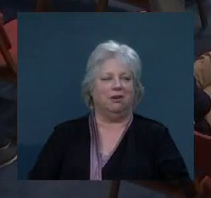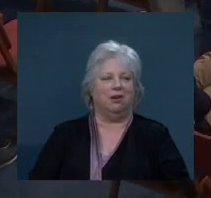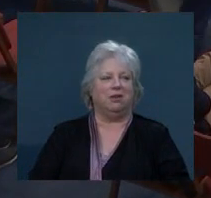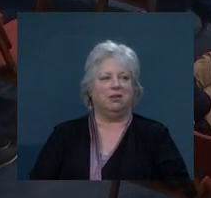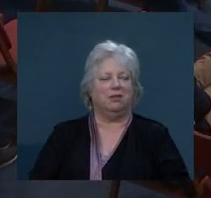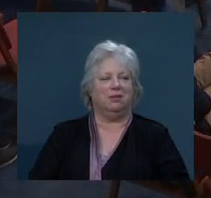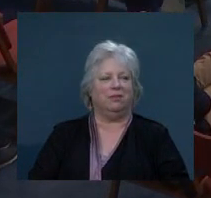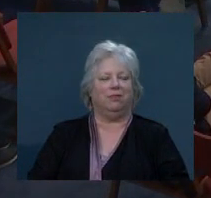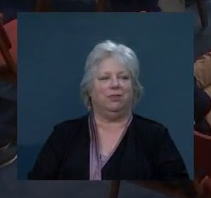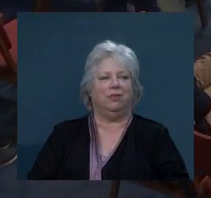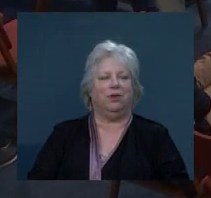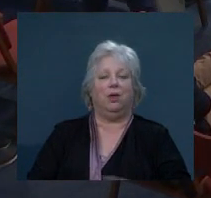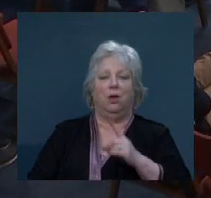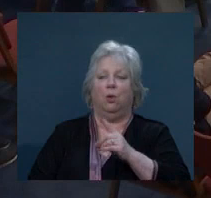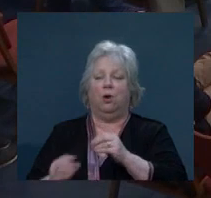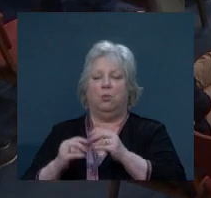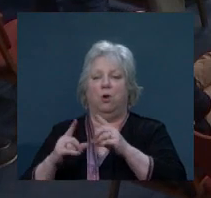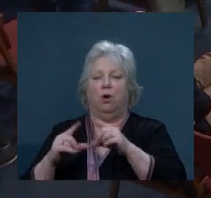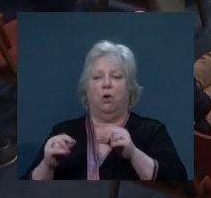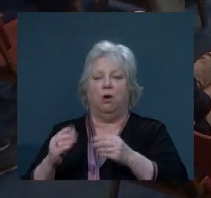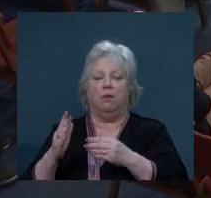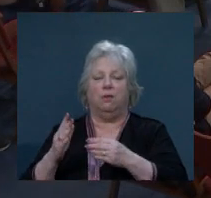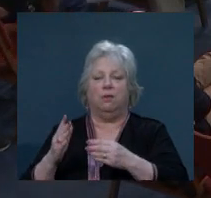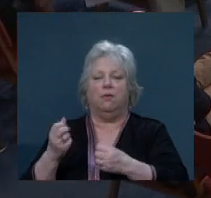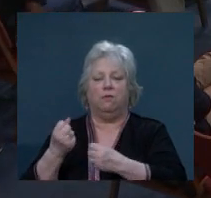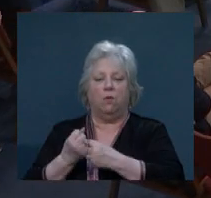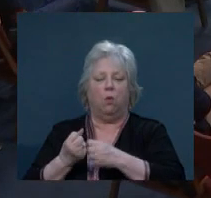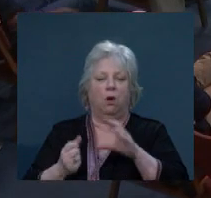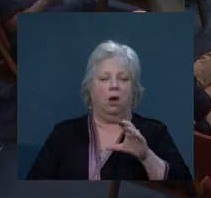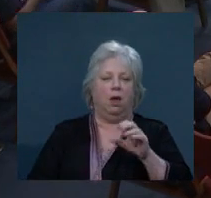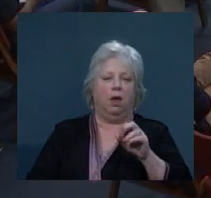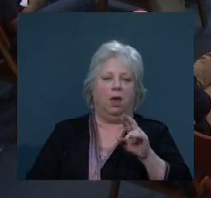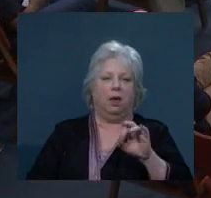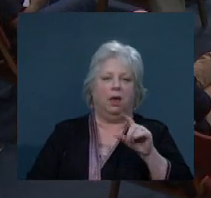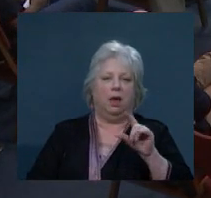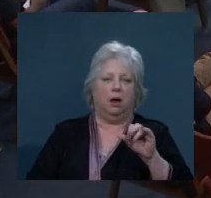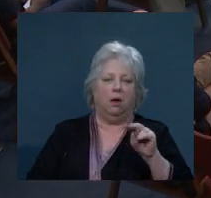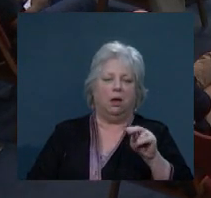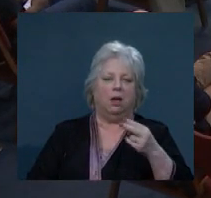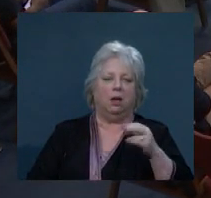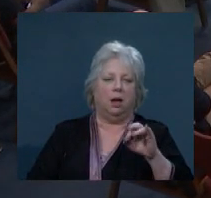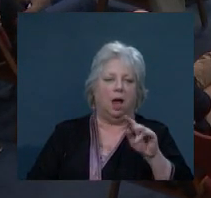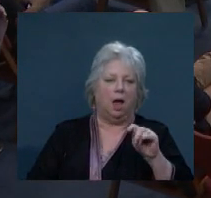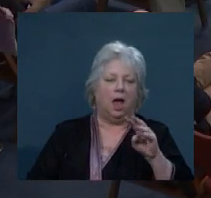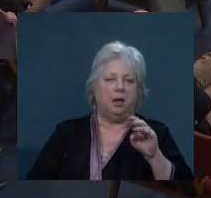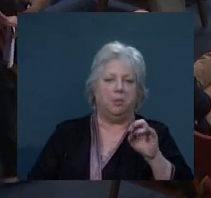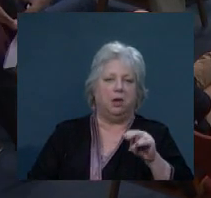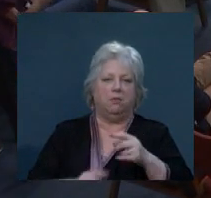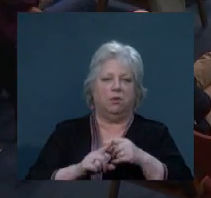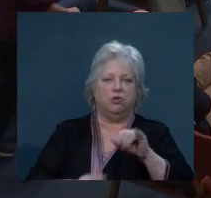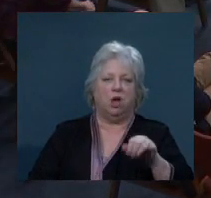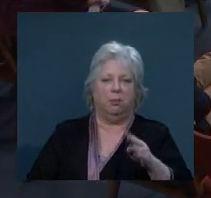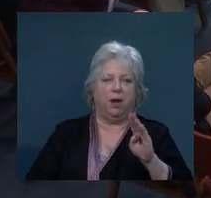one card, additional card 4, Carolyn Heitman, John Barrow.